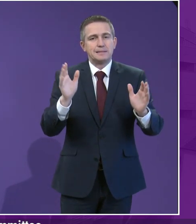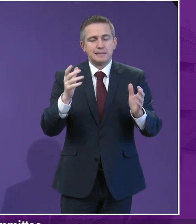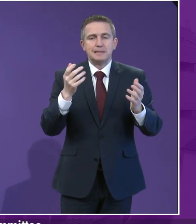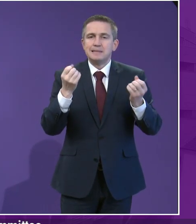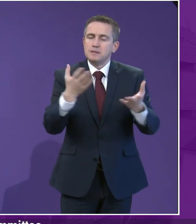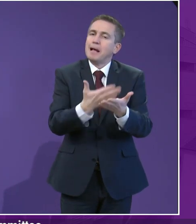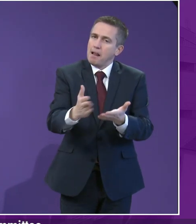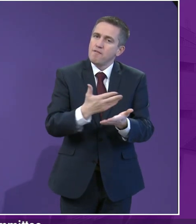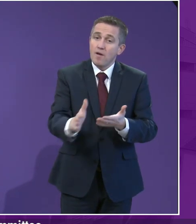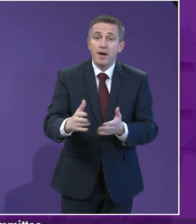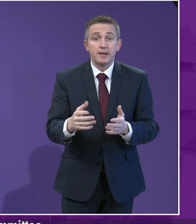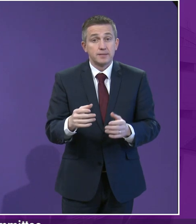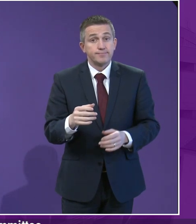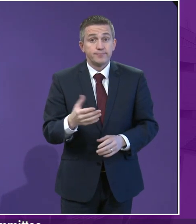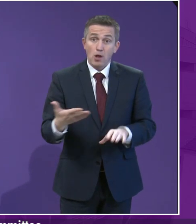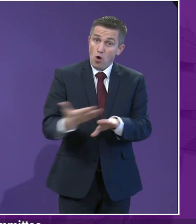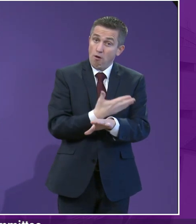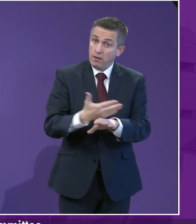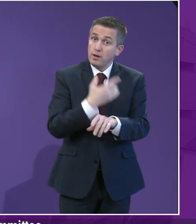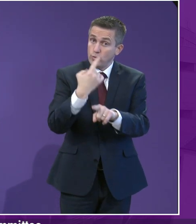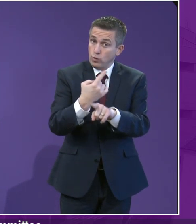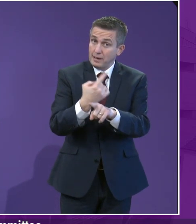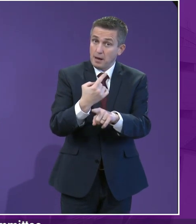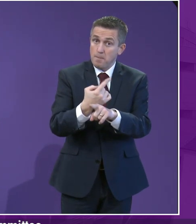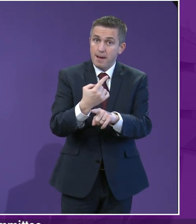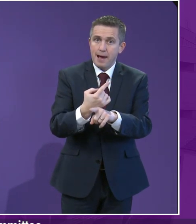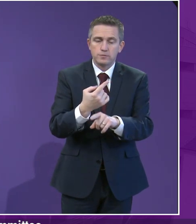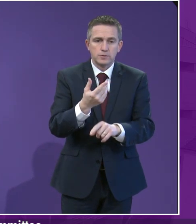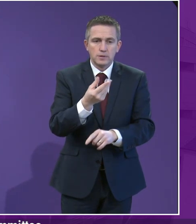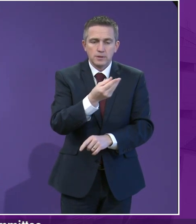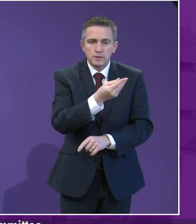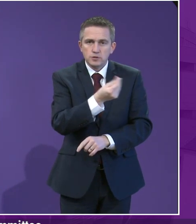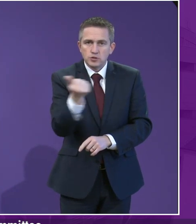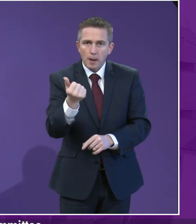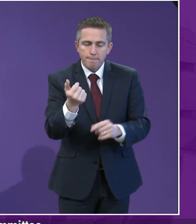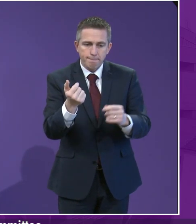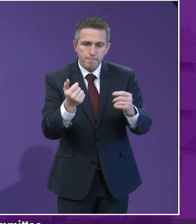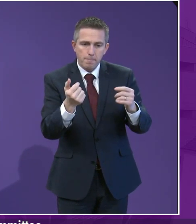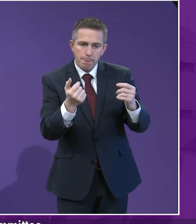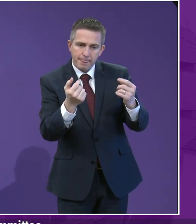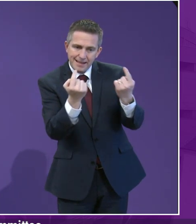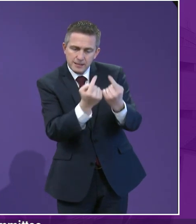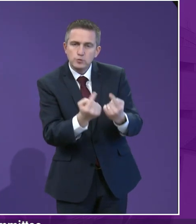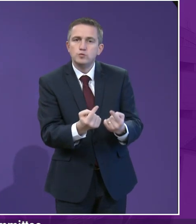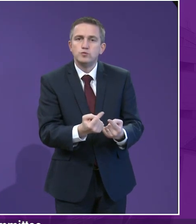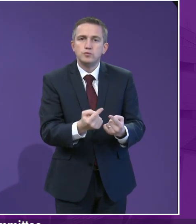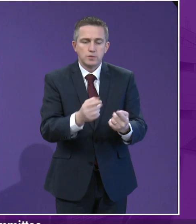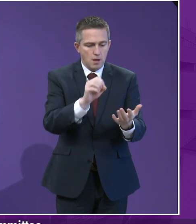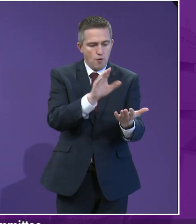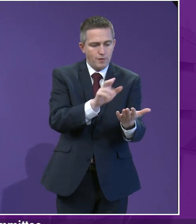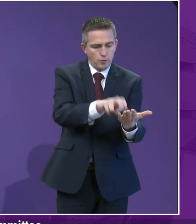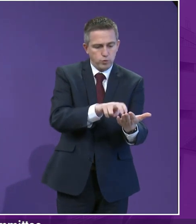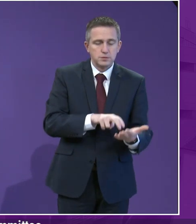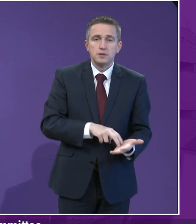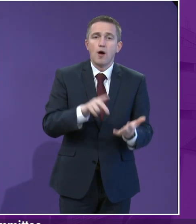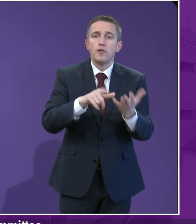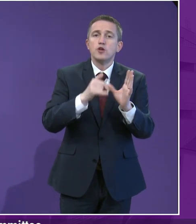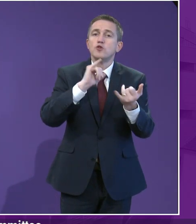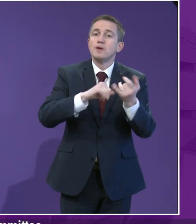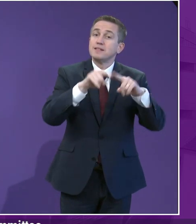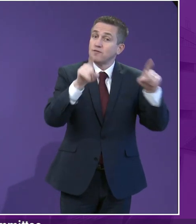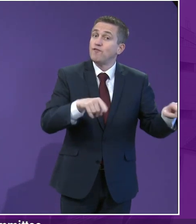we would see a very broad scope of the term widening access. So up until now, a lot of focus on widening access has been